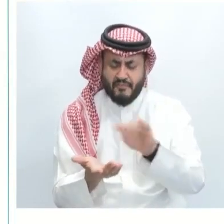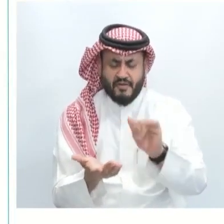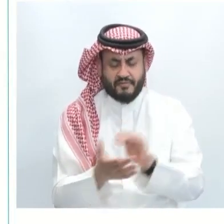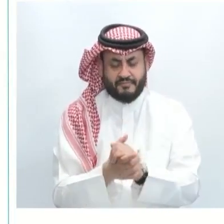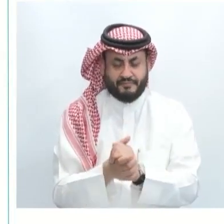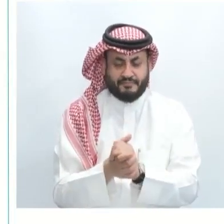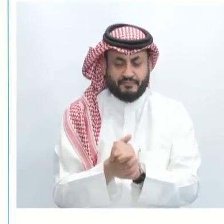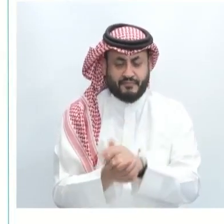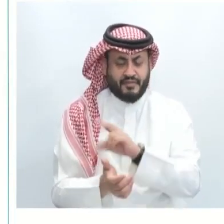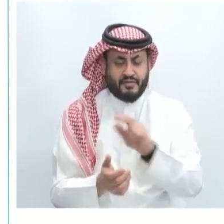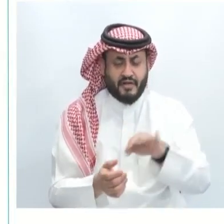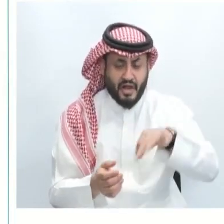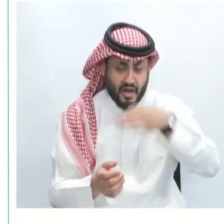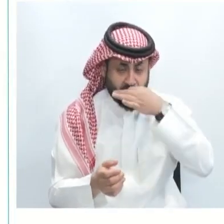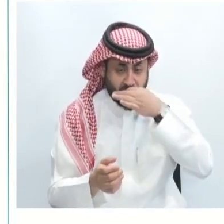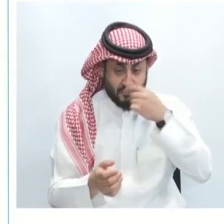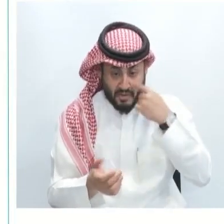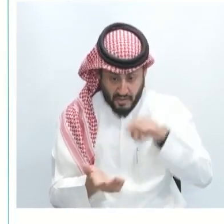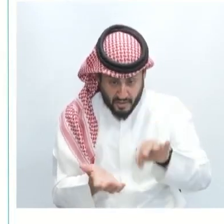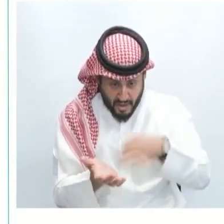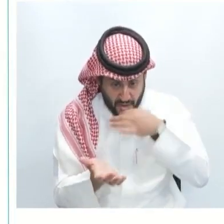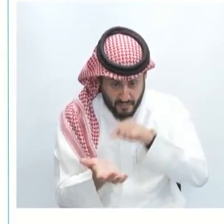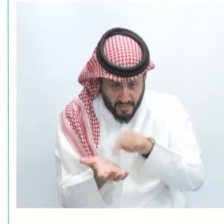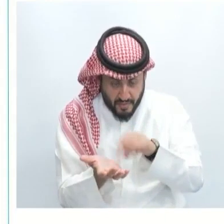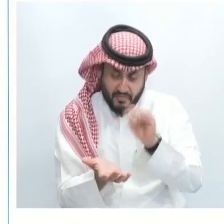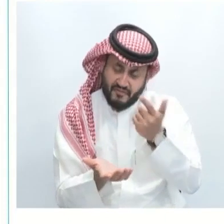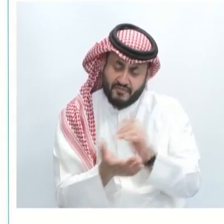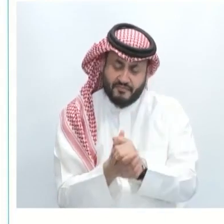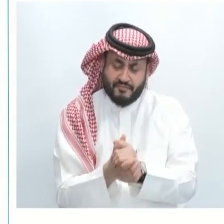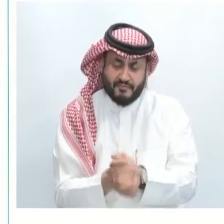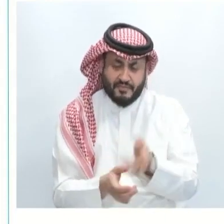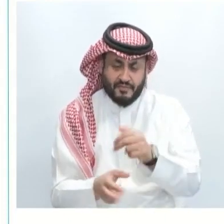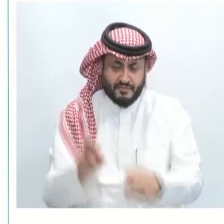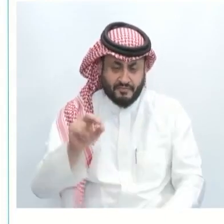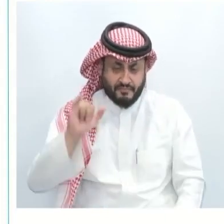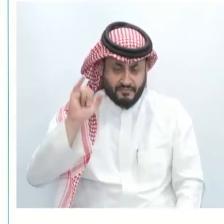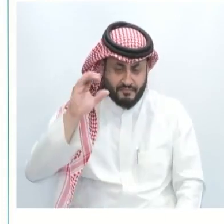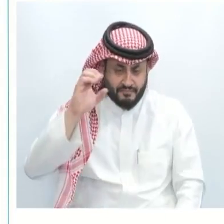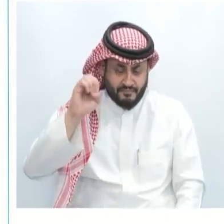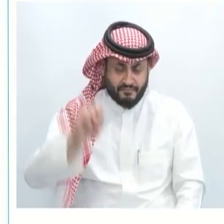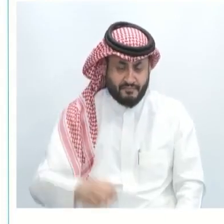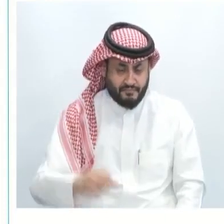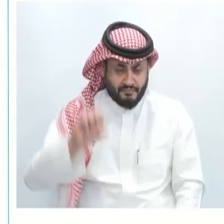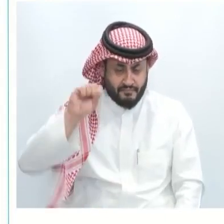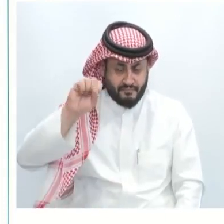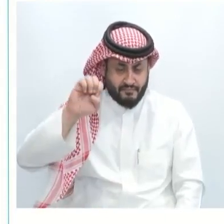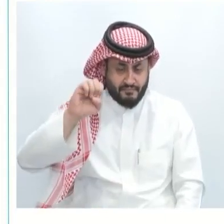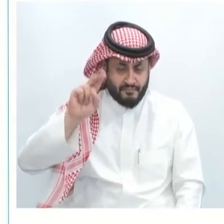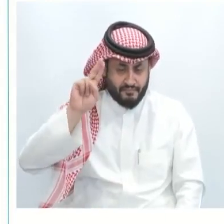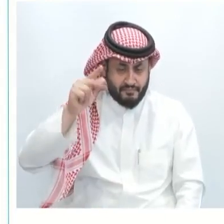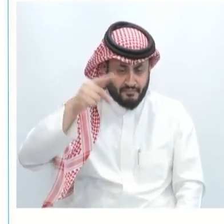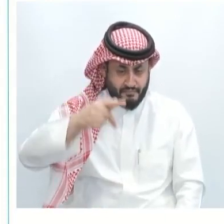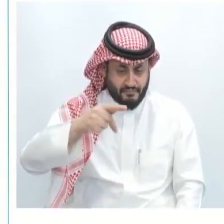Uncountable words like soup and rice. Say with me,